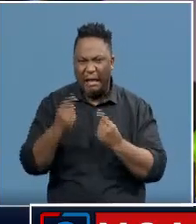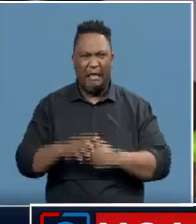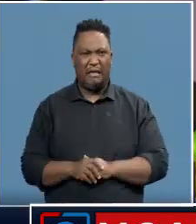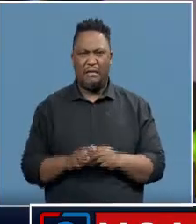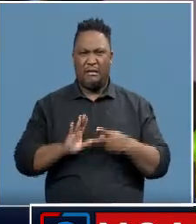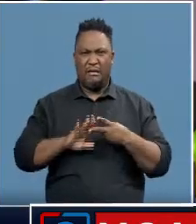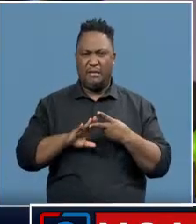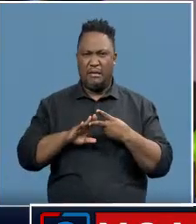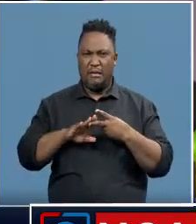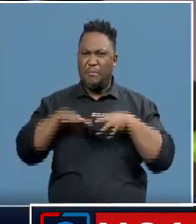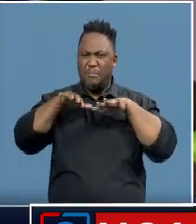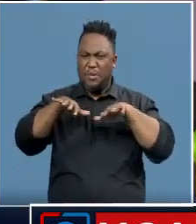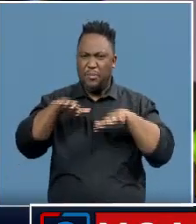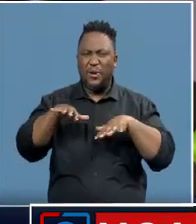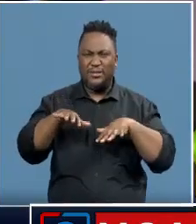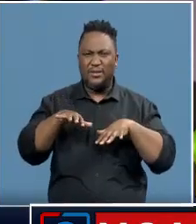abantu behamba ngecoffin.